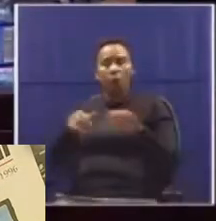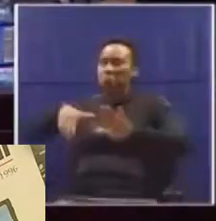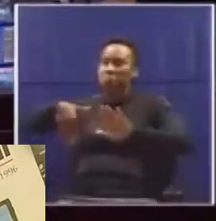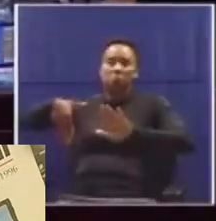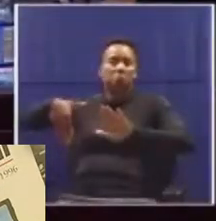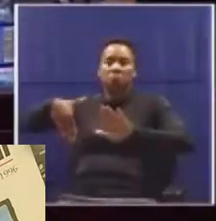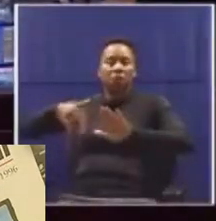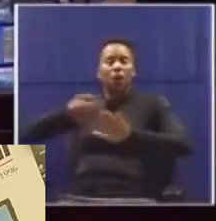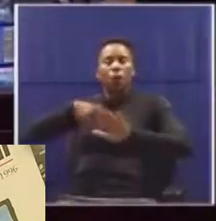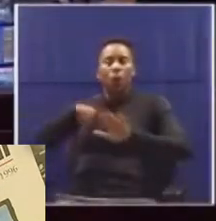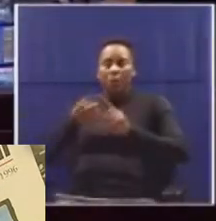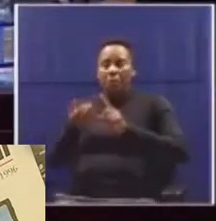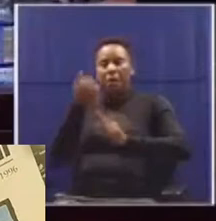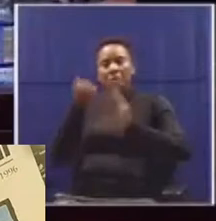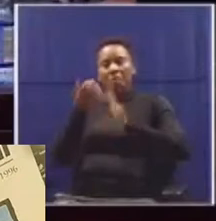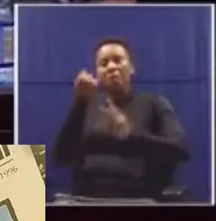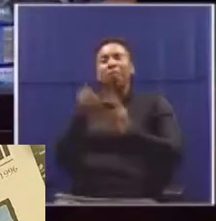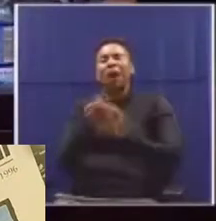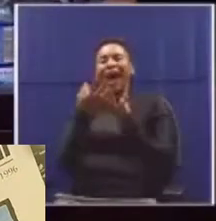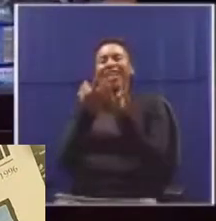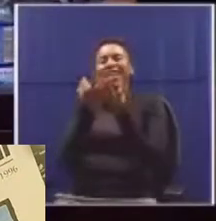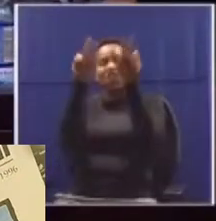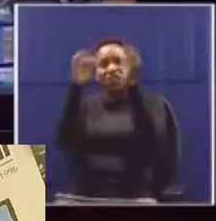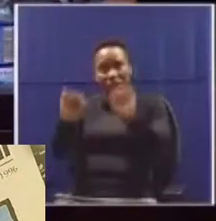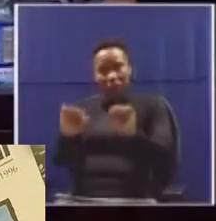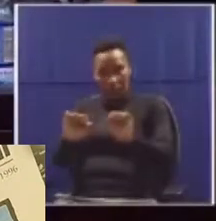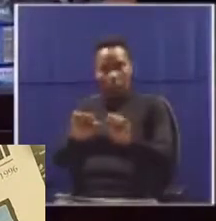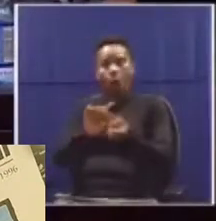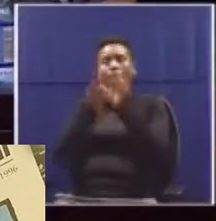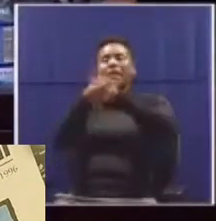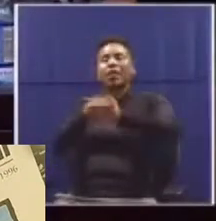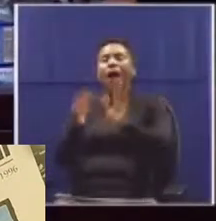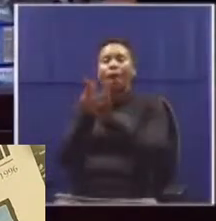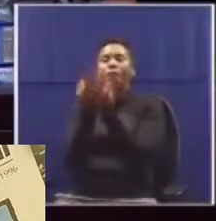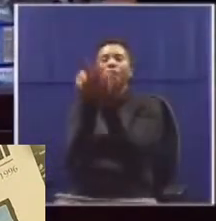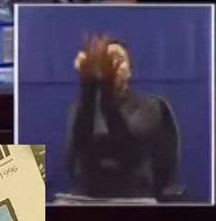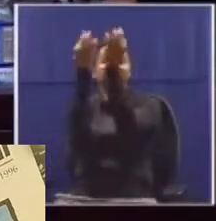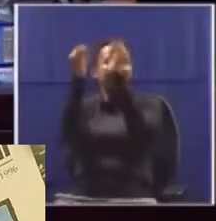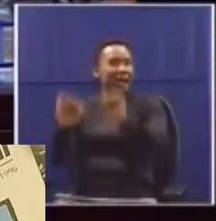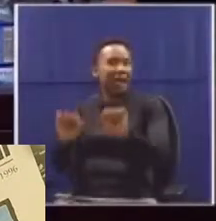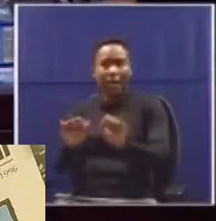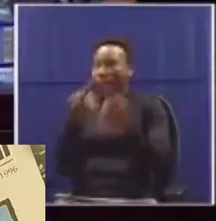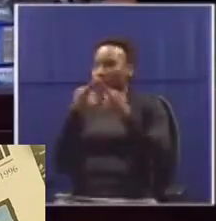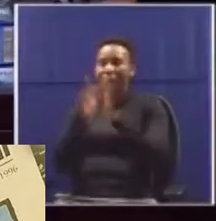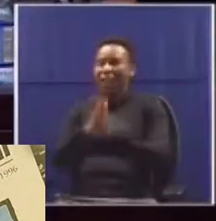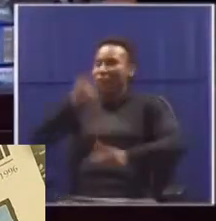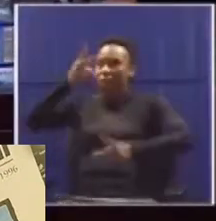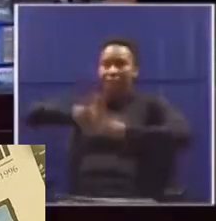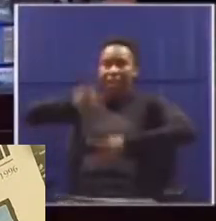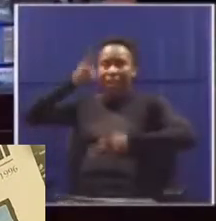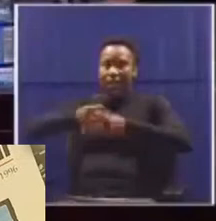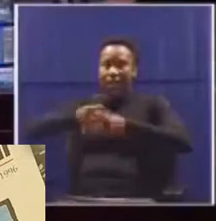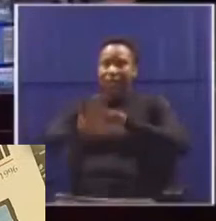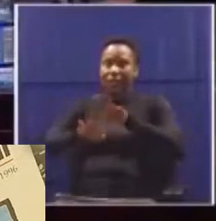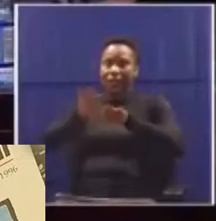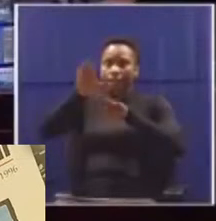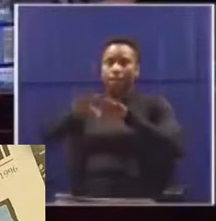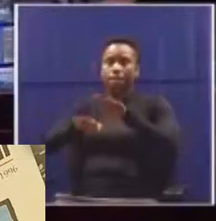merely achieved the freedom to be free we have not taken the final step